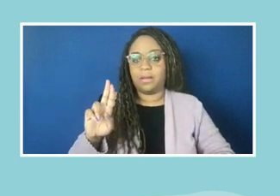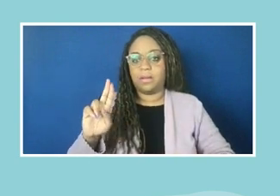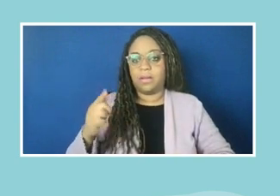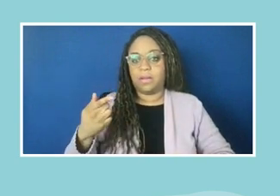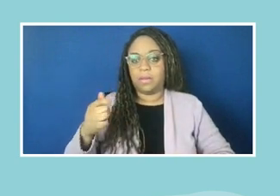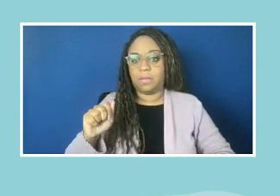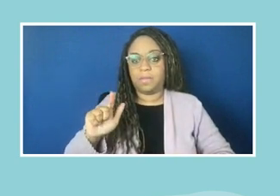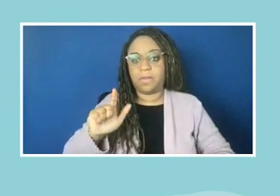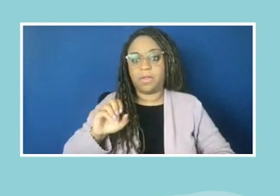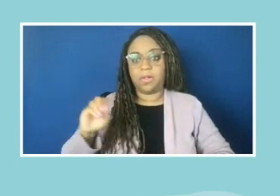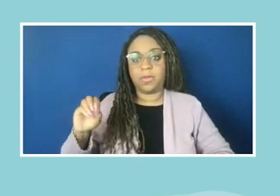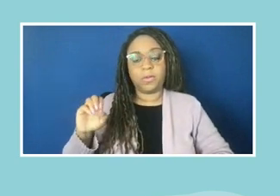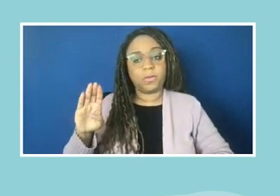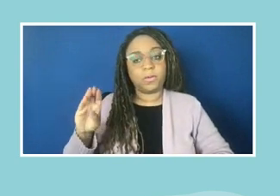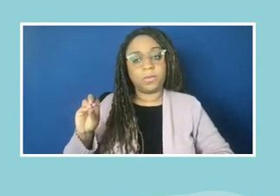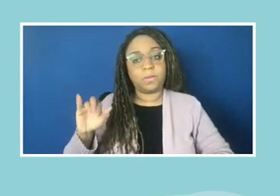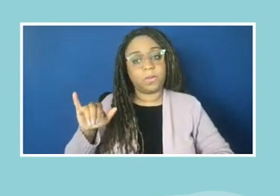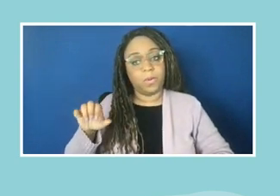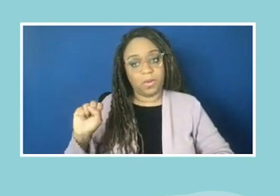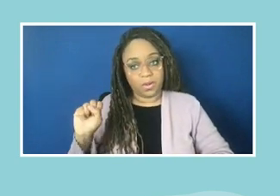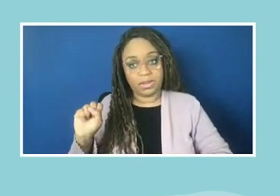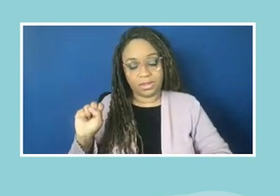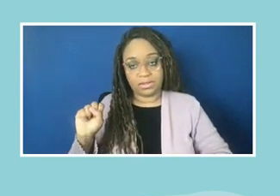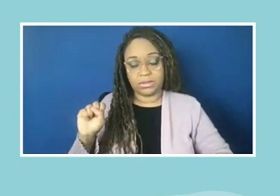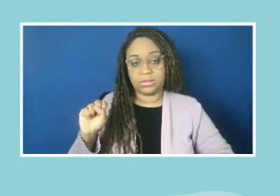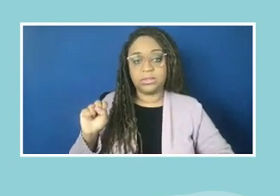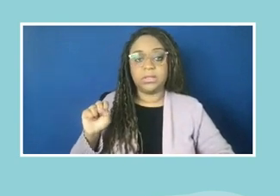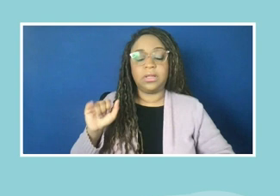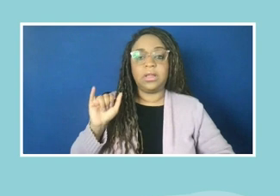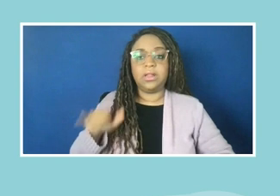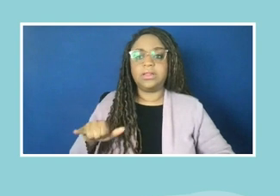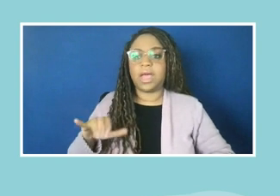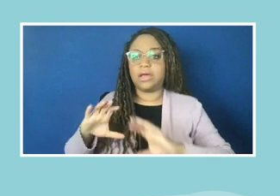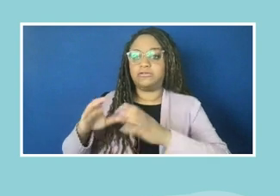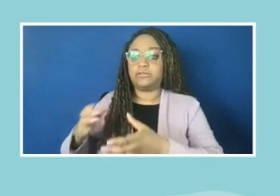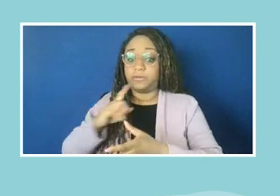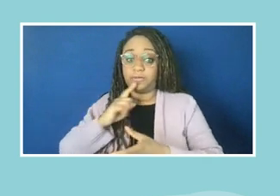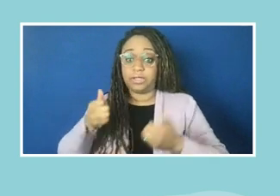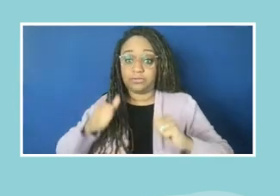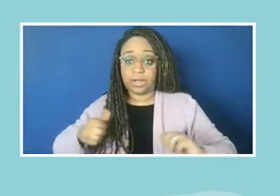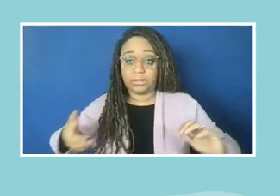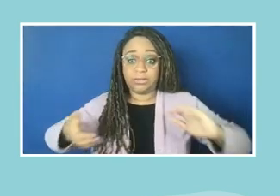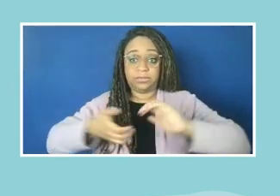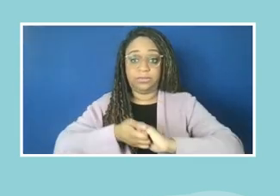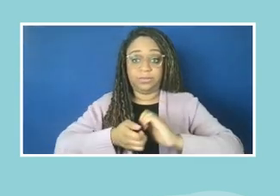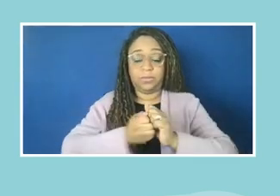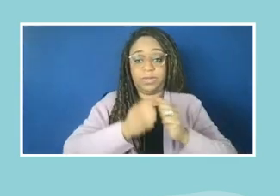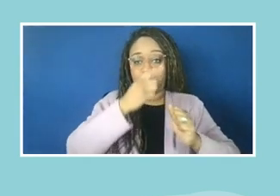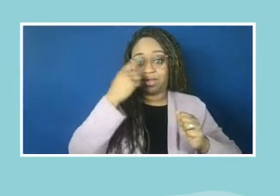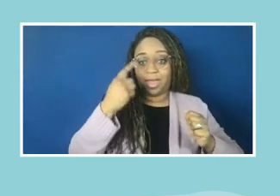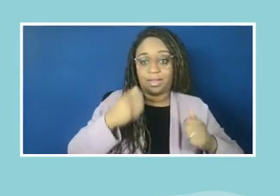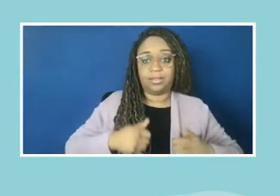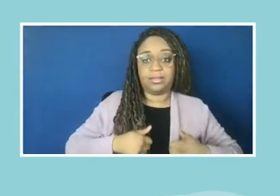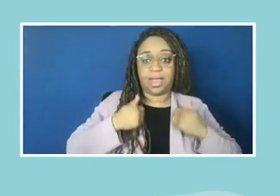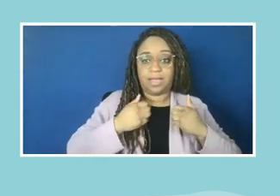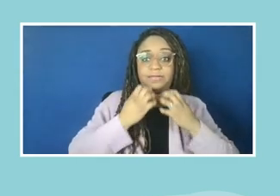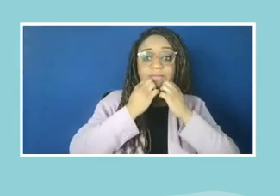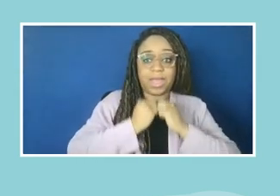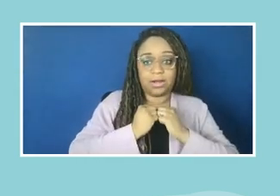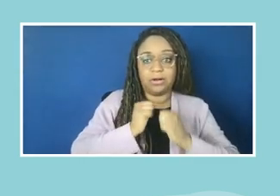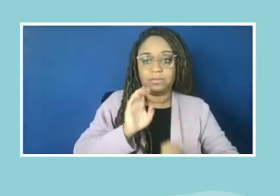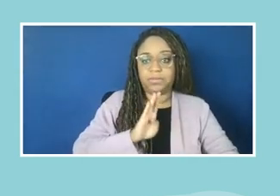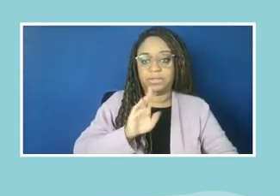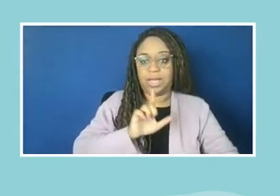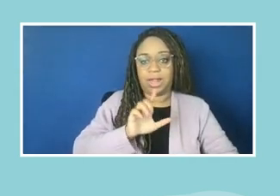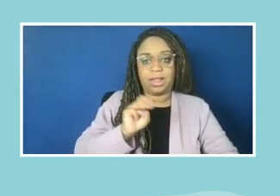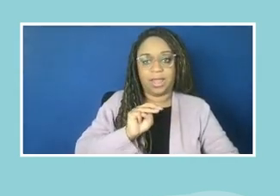active in trying to unite with Black Lives Matter, with BLM. And I have been pushing back on